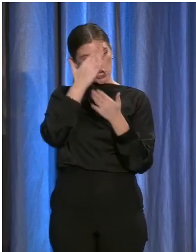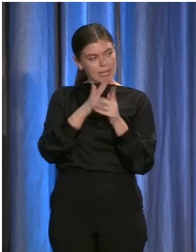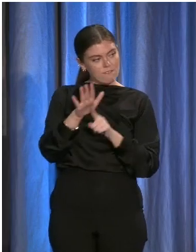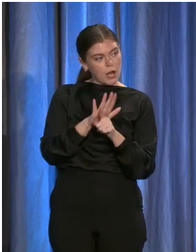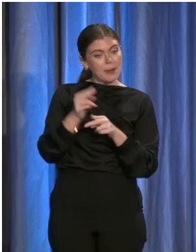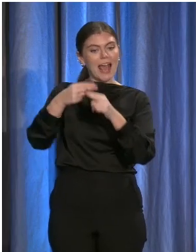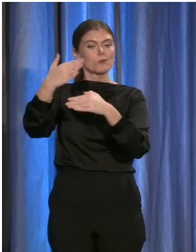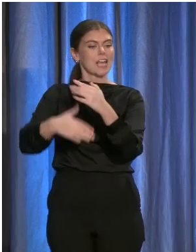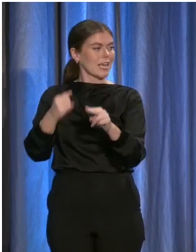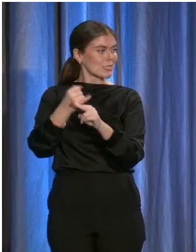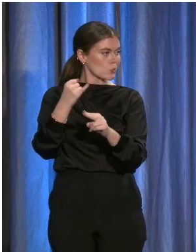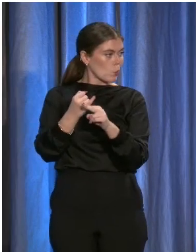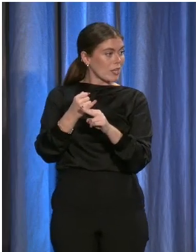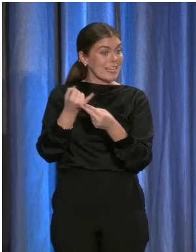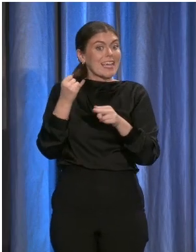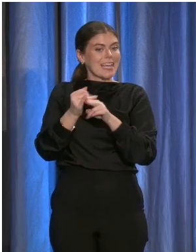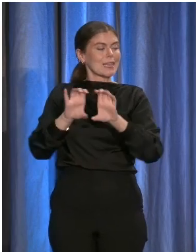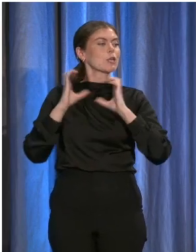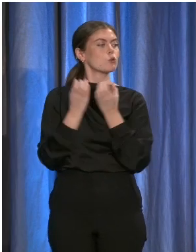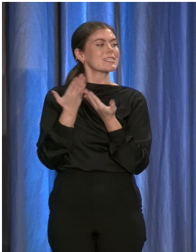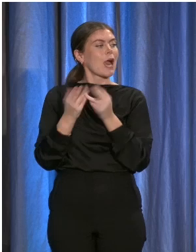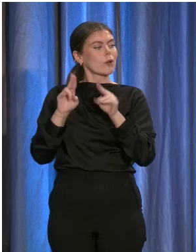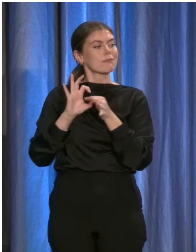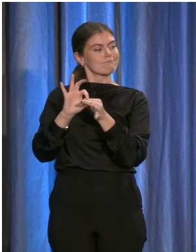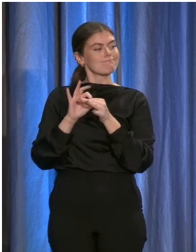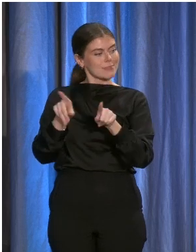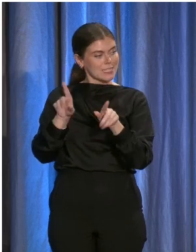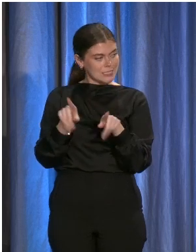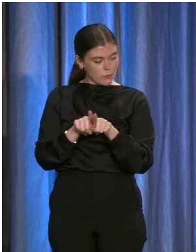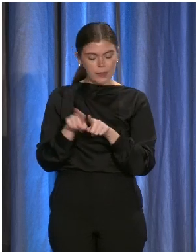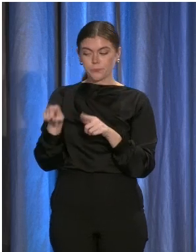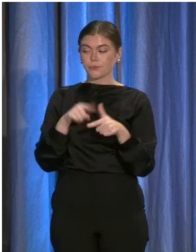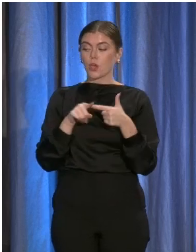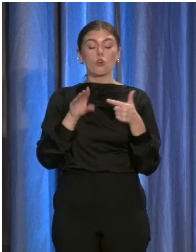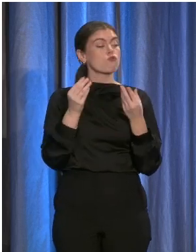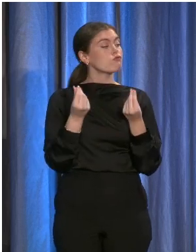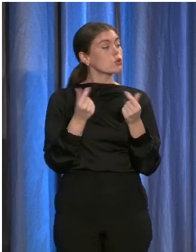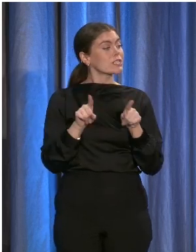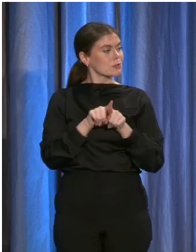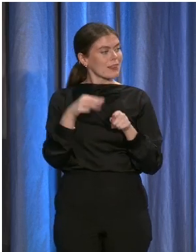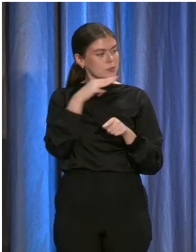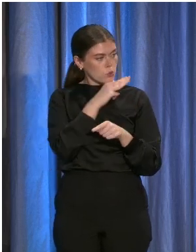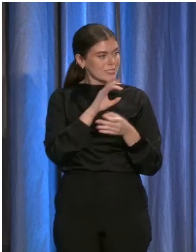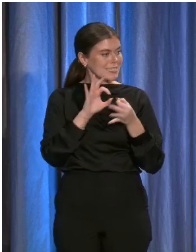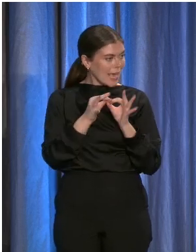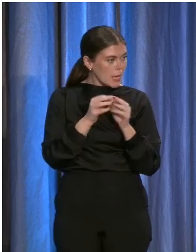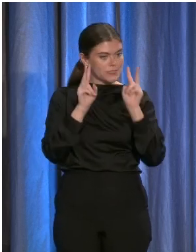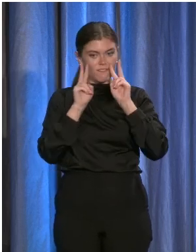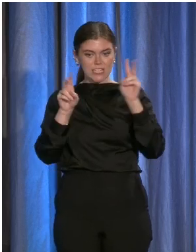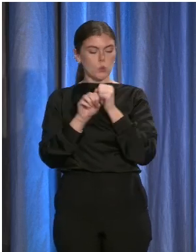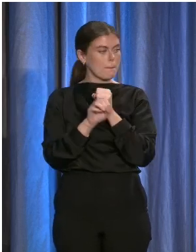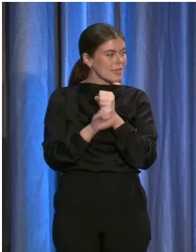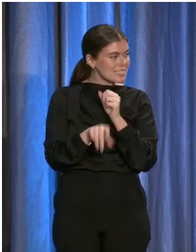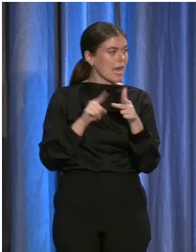school itself and out into the community. Resources were important: games, visual media,